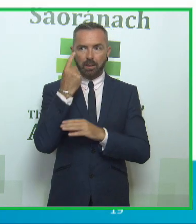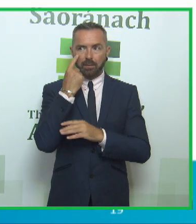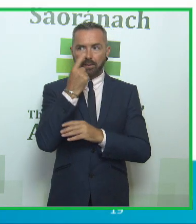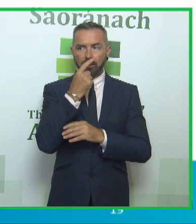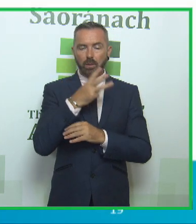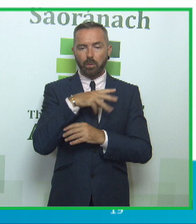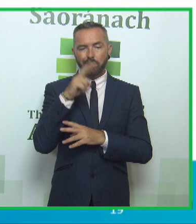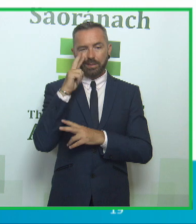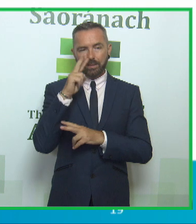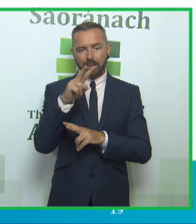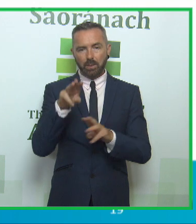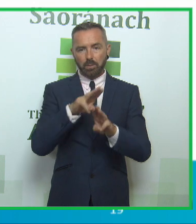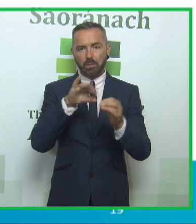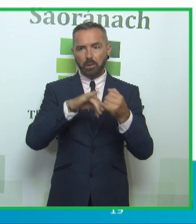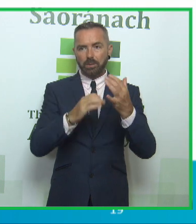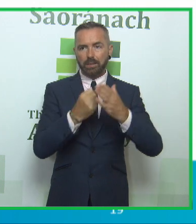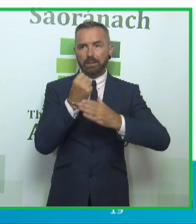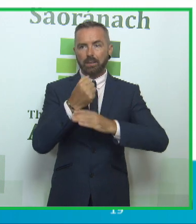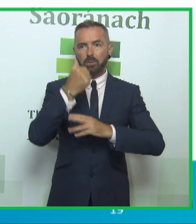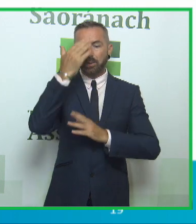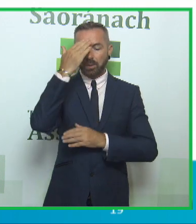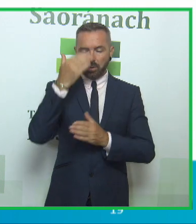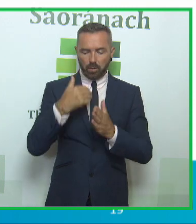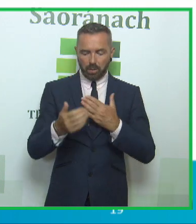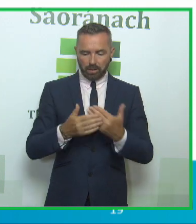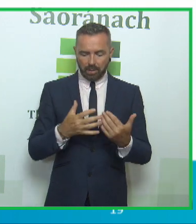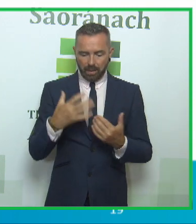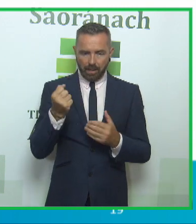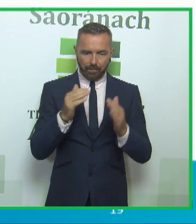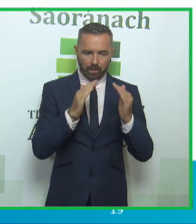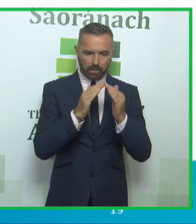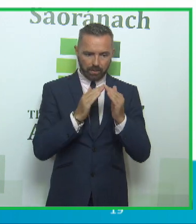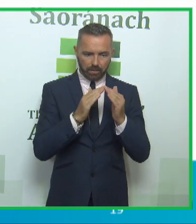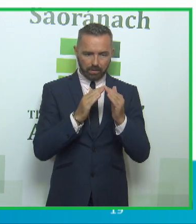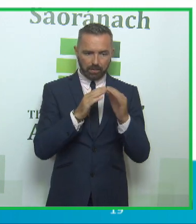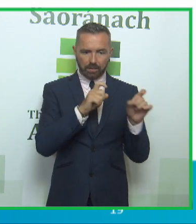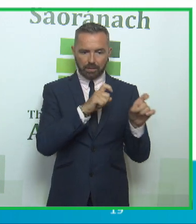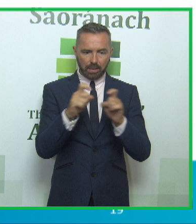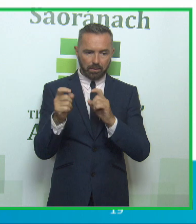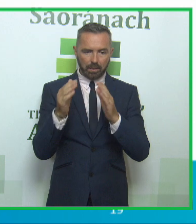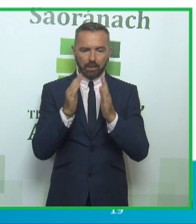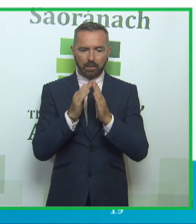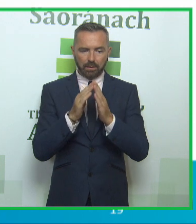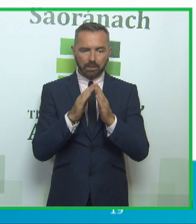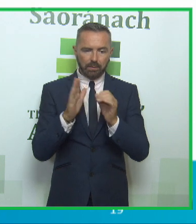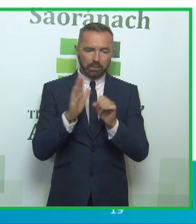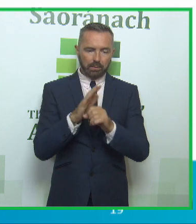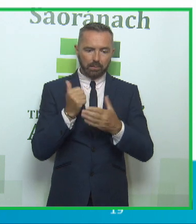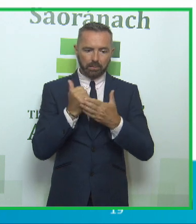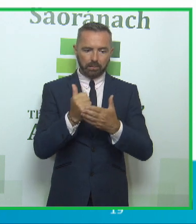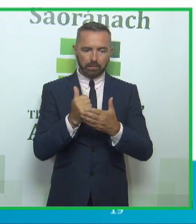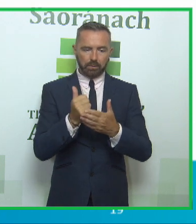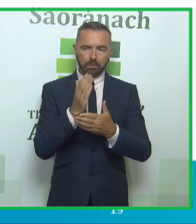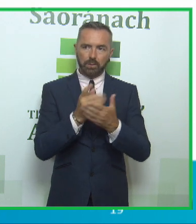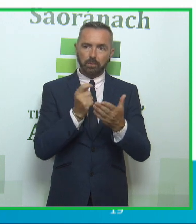who succeed in recovery, what we know is they have housing, stable housing that is supportive, and sometimes that